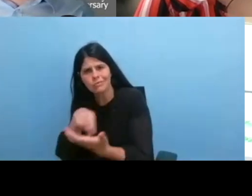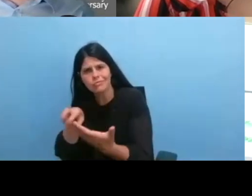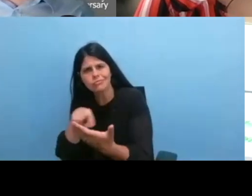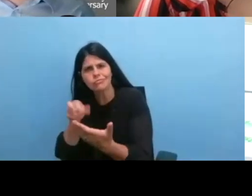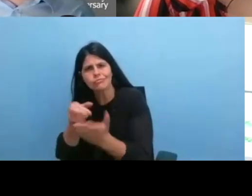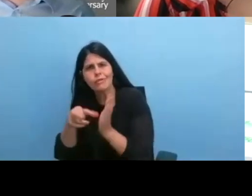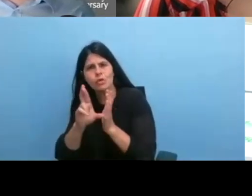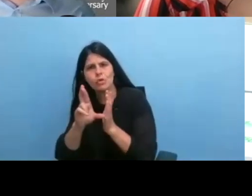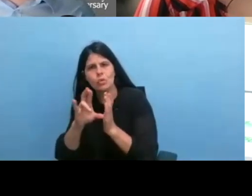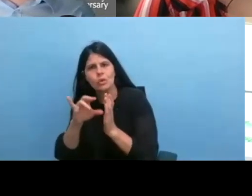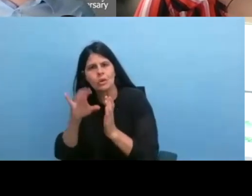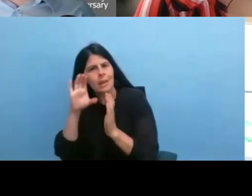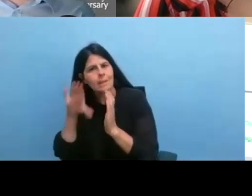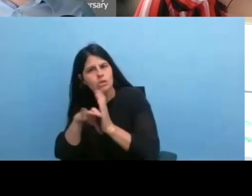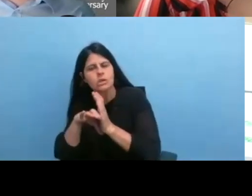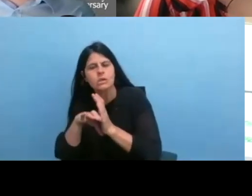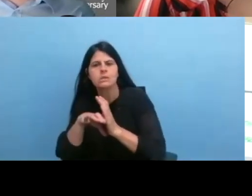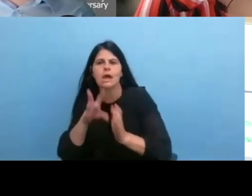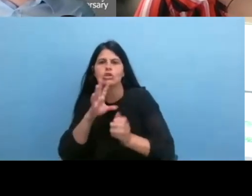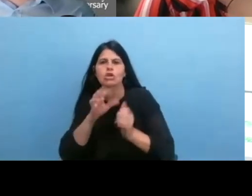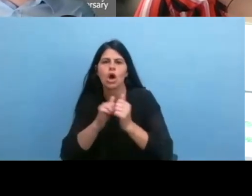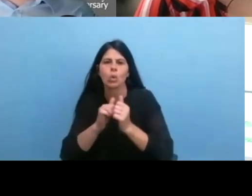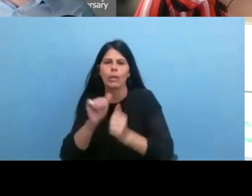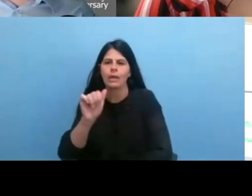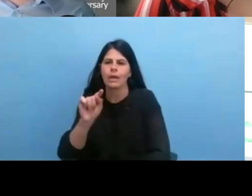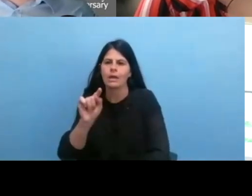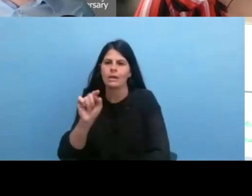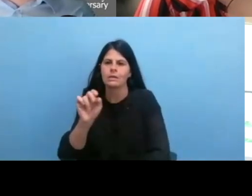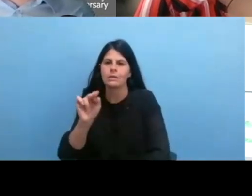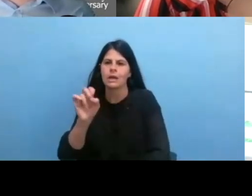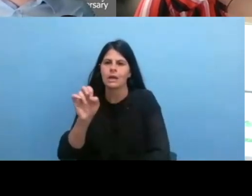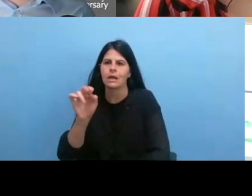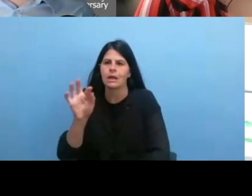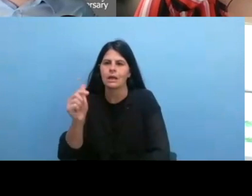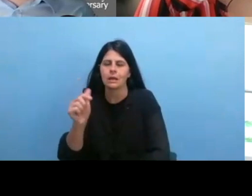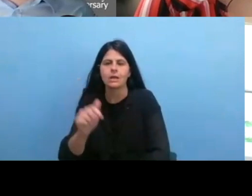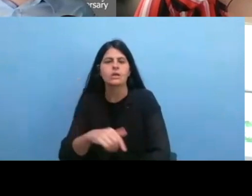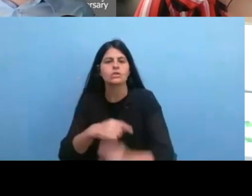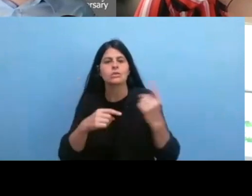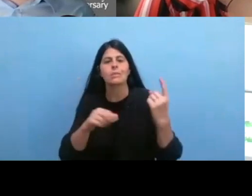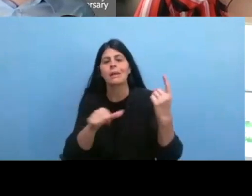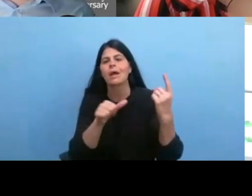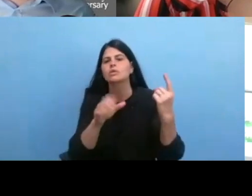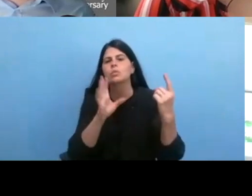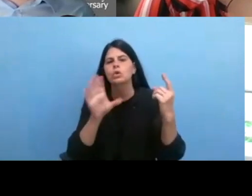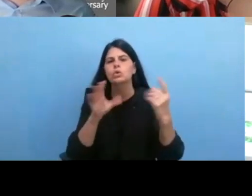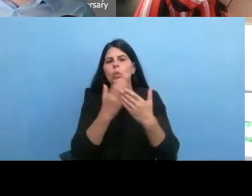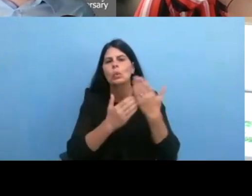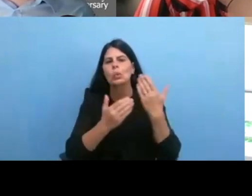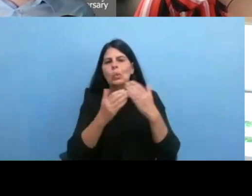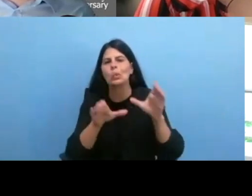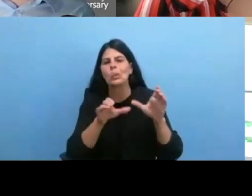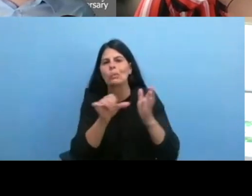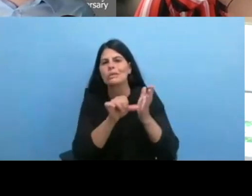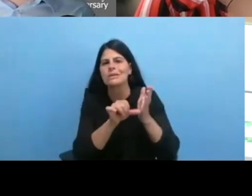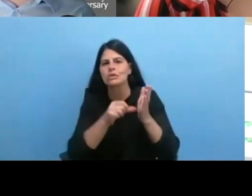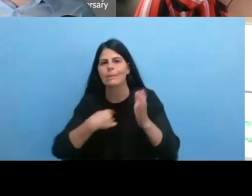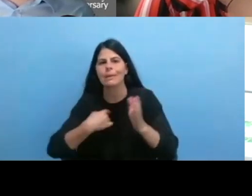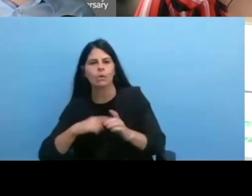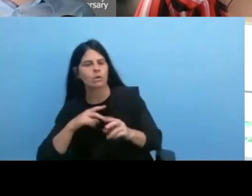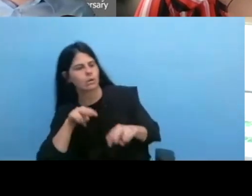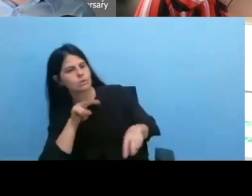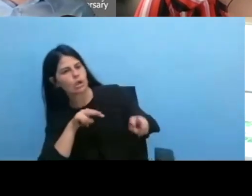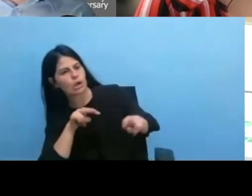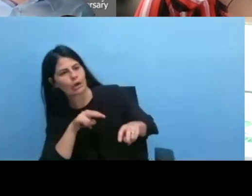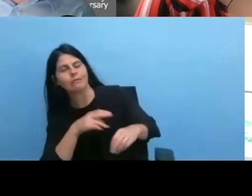then, somebody else would do the procedure and I would just observe. And so this is kind of a win-win situation for my